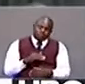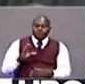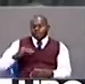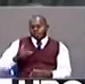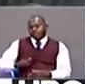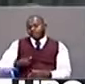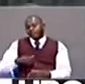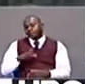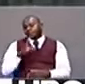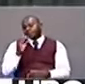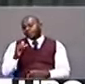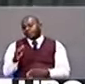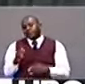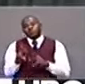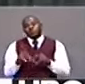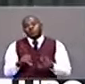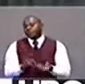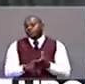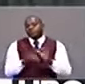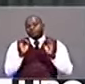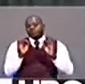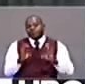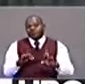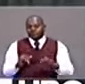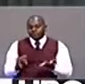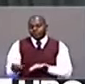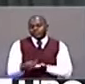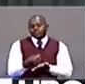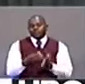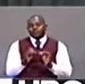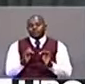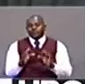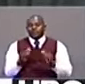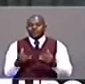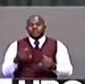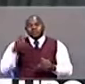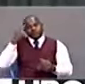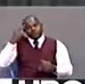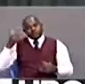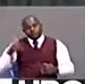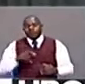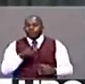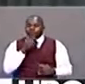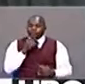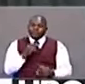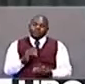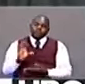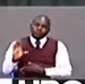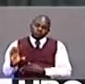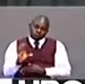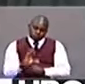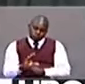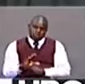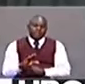Speaker. But these people have not benefited from their investments. You can imagine this gentleman put in